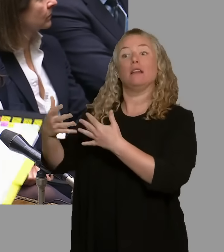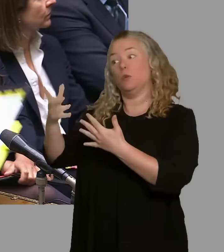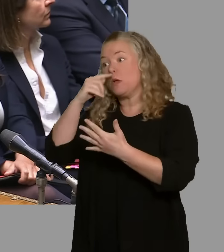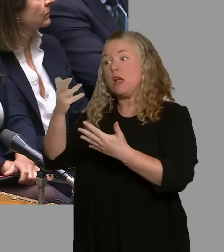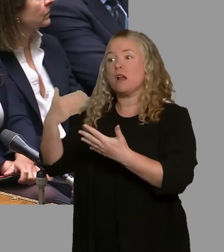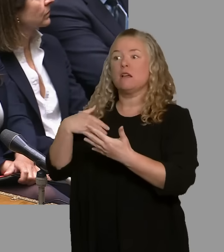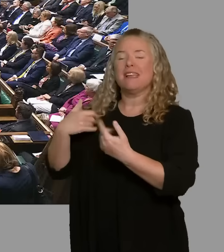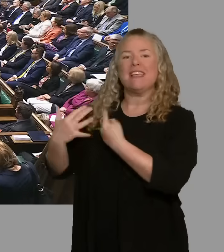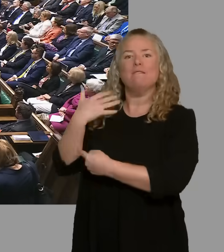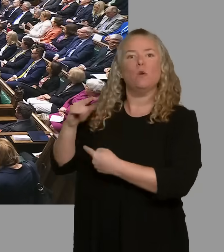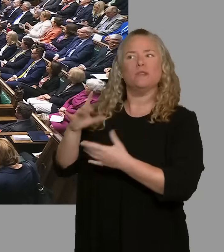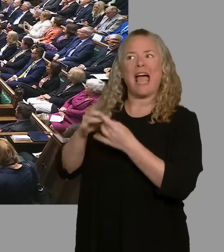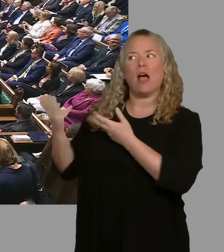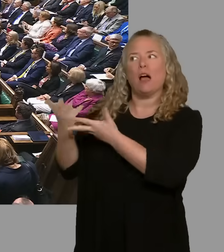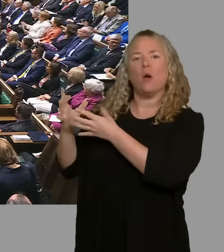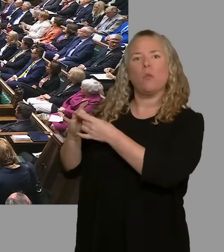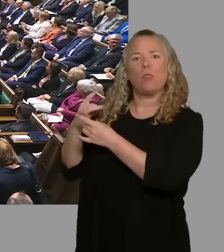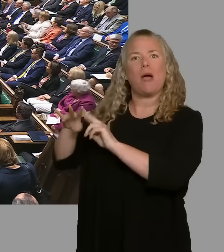made.